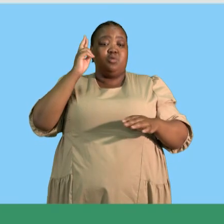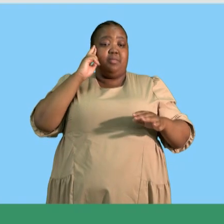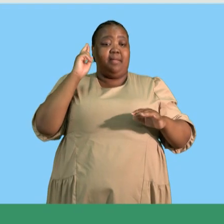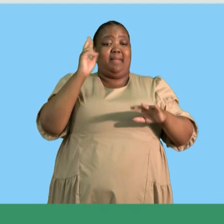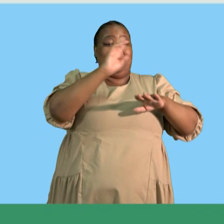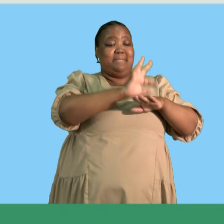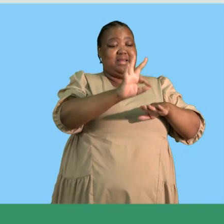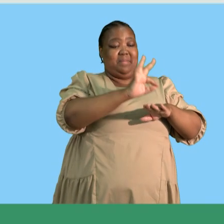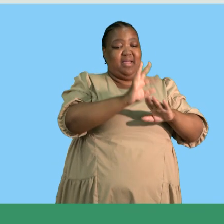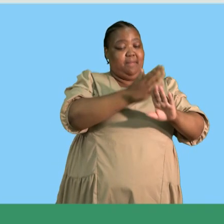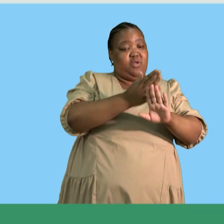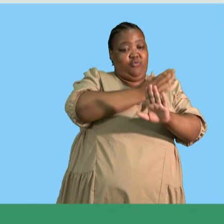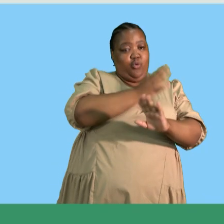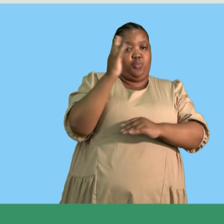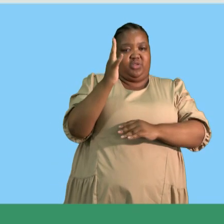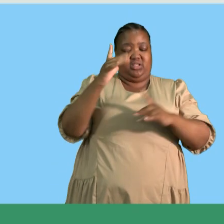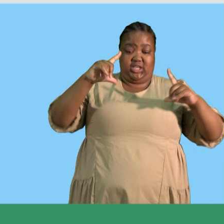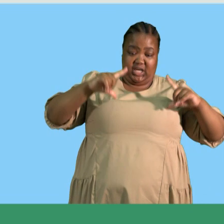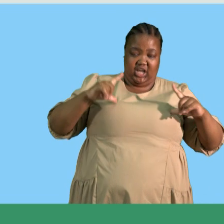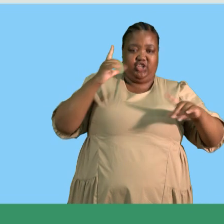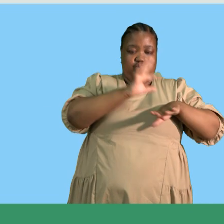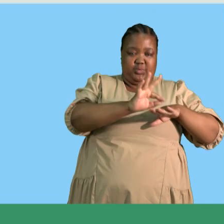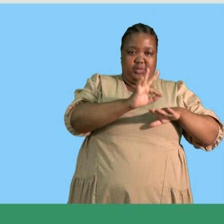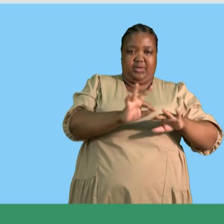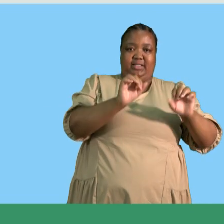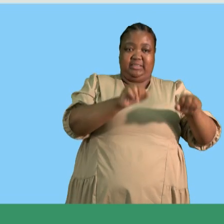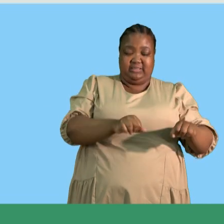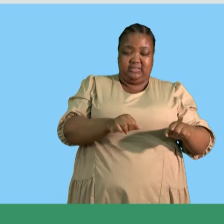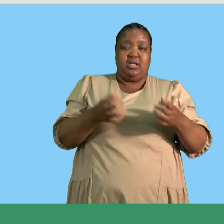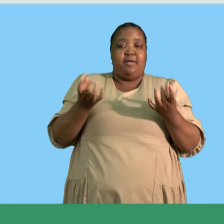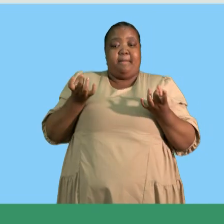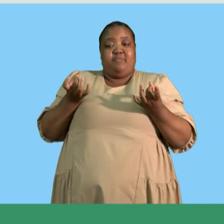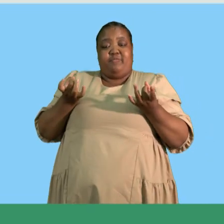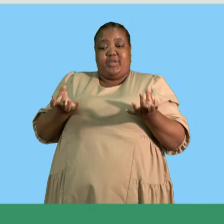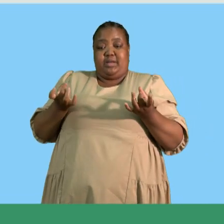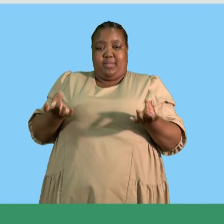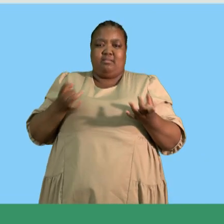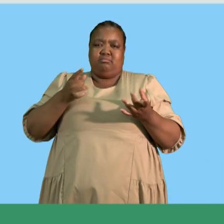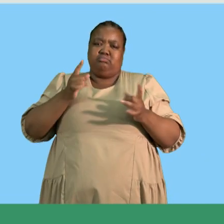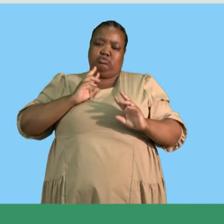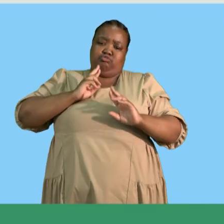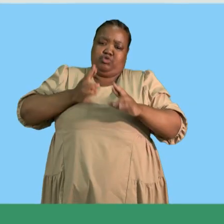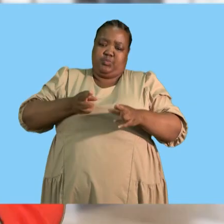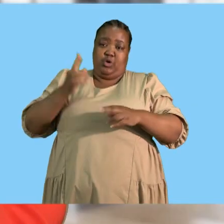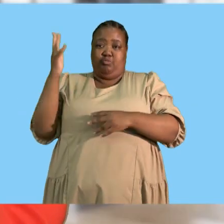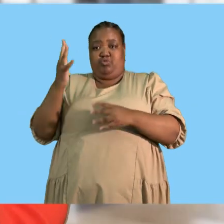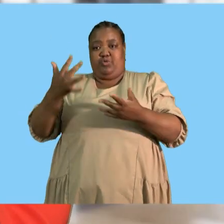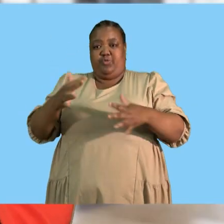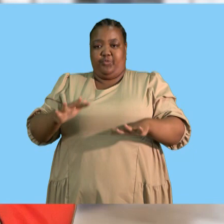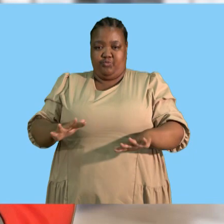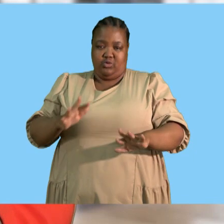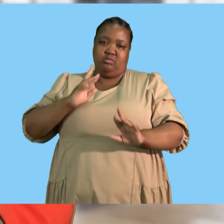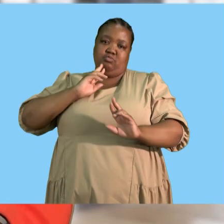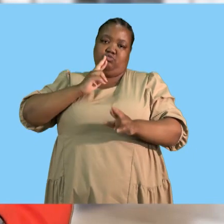a presentation, whereas responding to feedback is done after a presentation. Let's